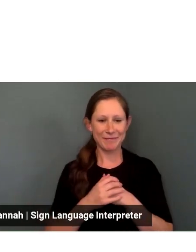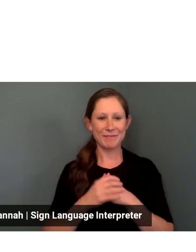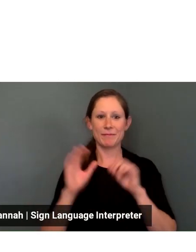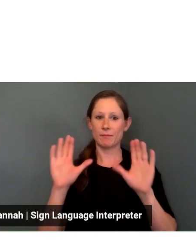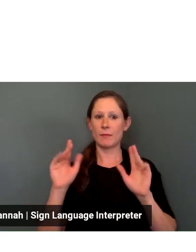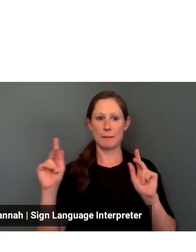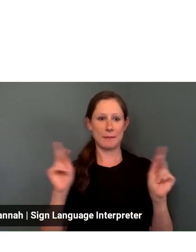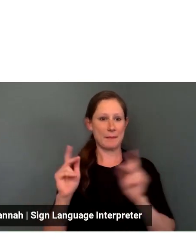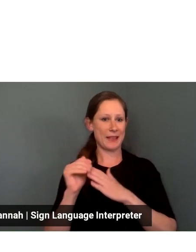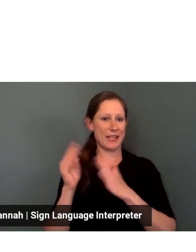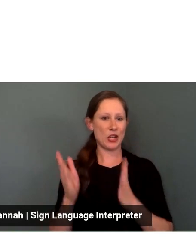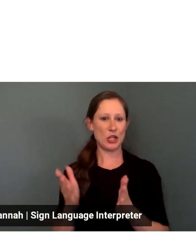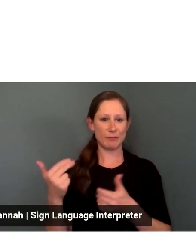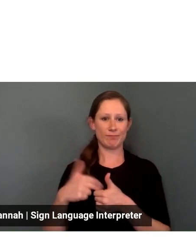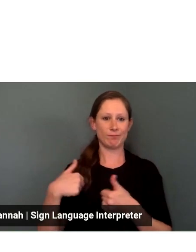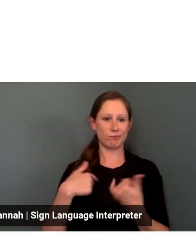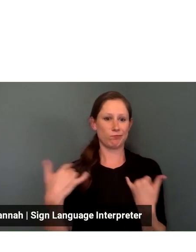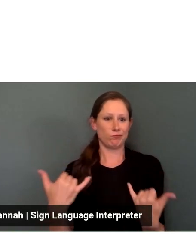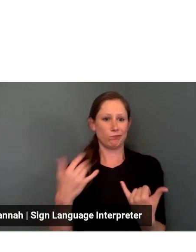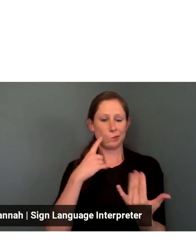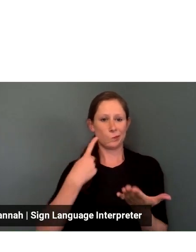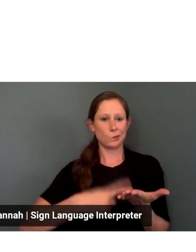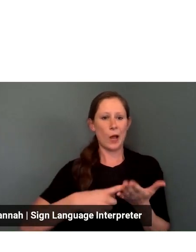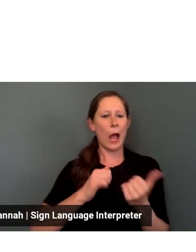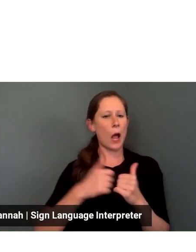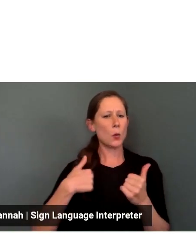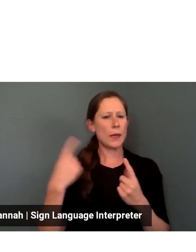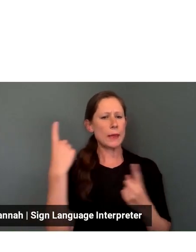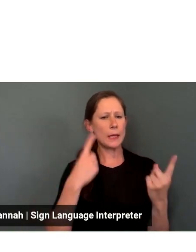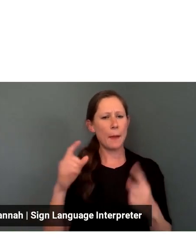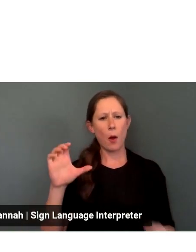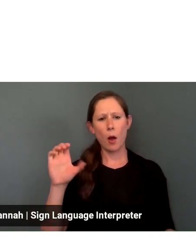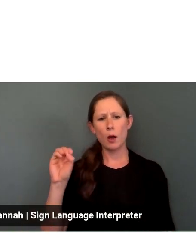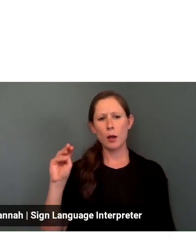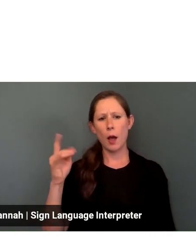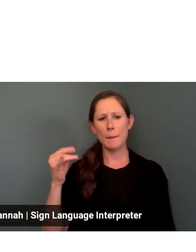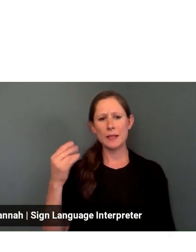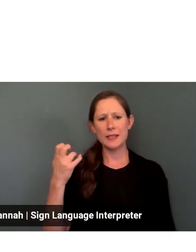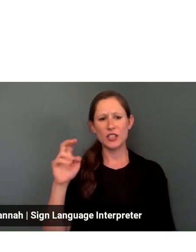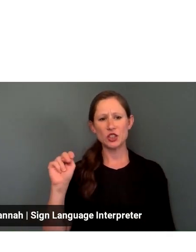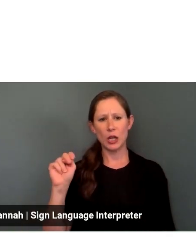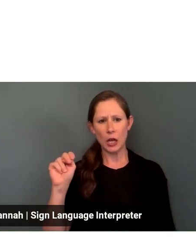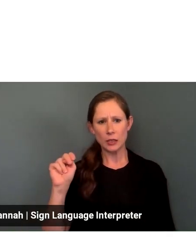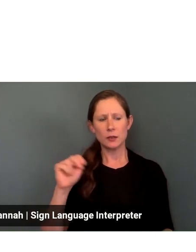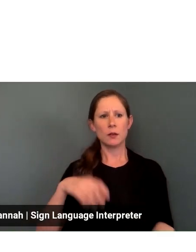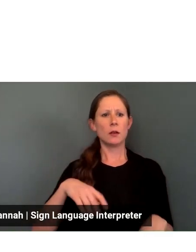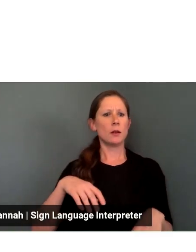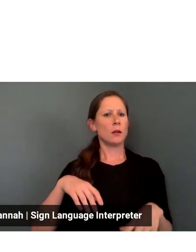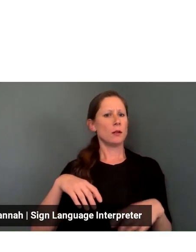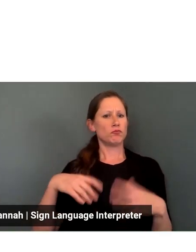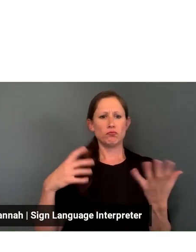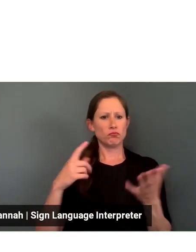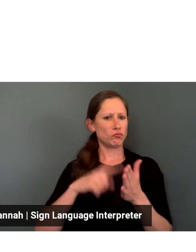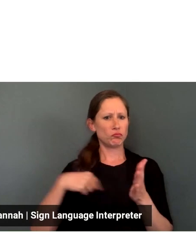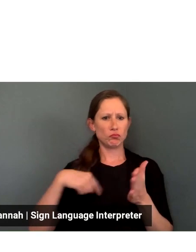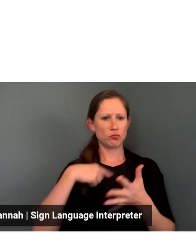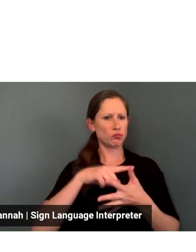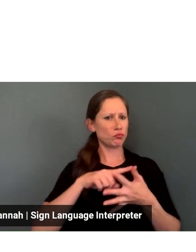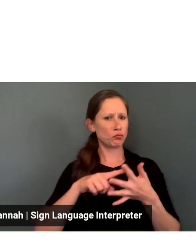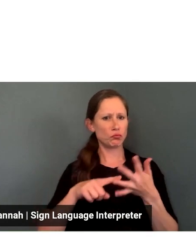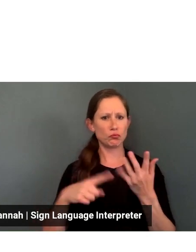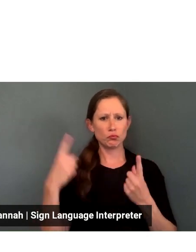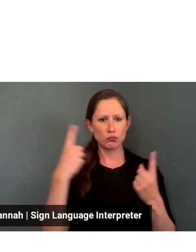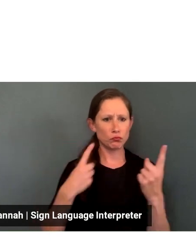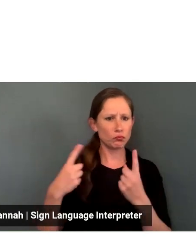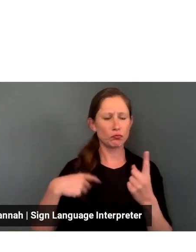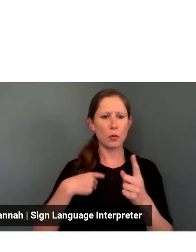to kind of talk through how to think about compensation and what to think about as we're going through the cycle and how